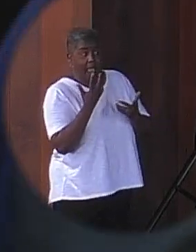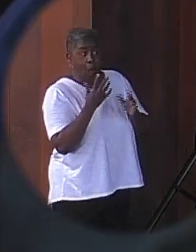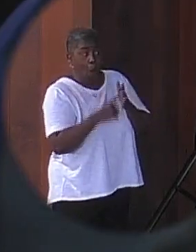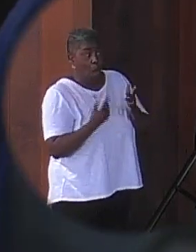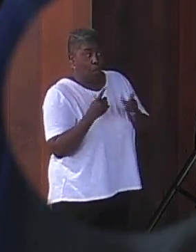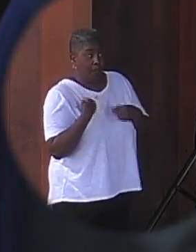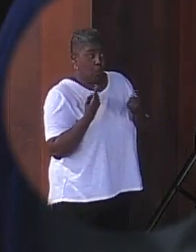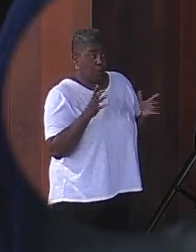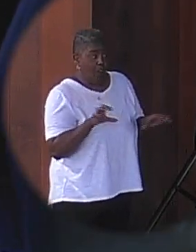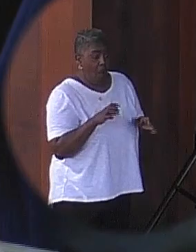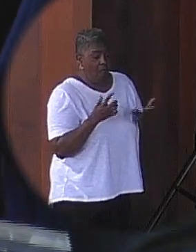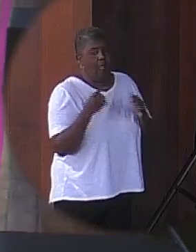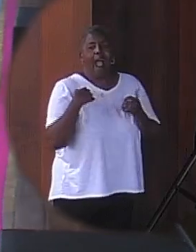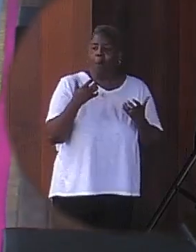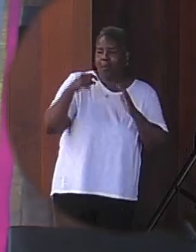moment,